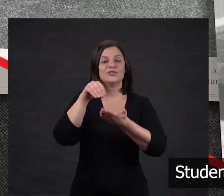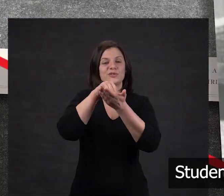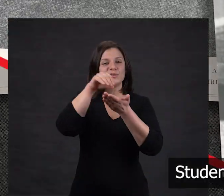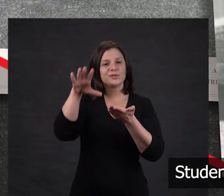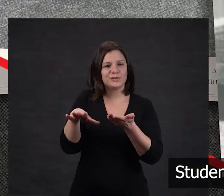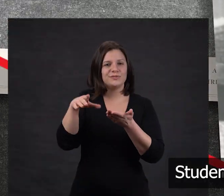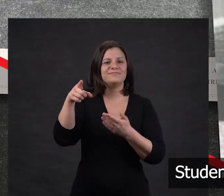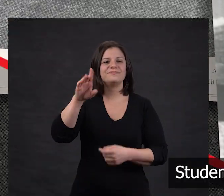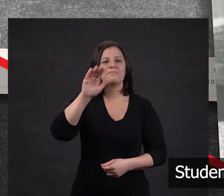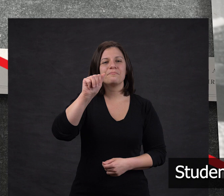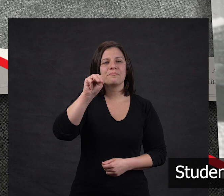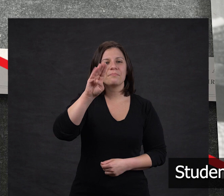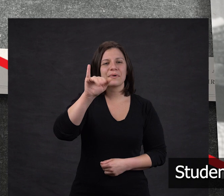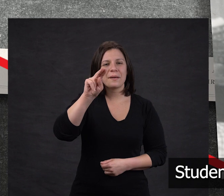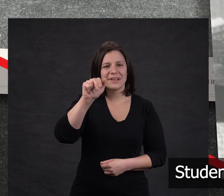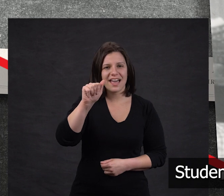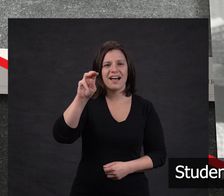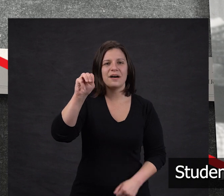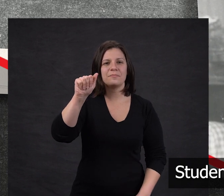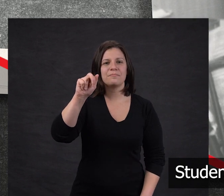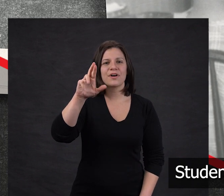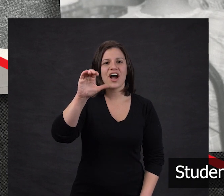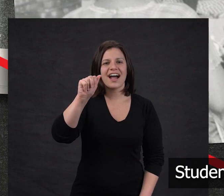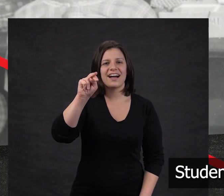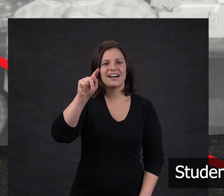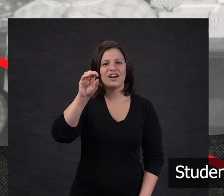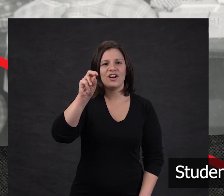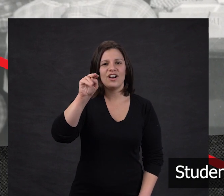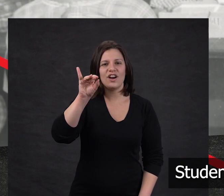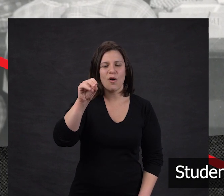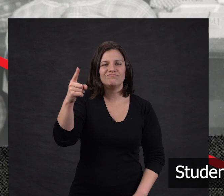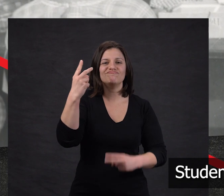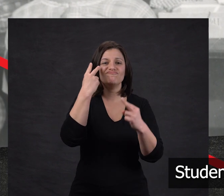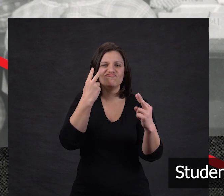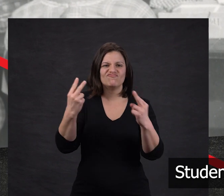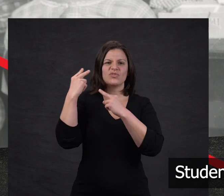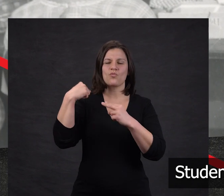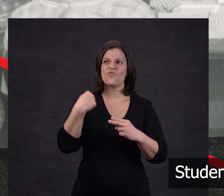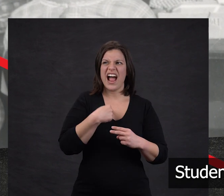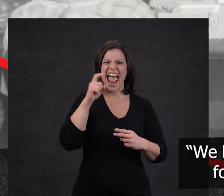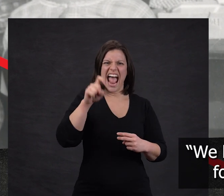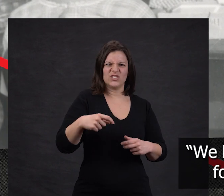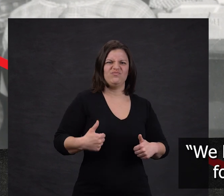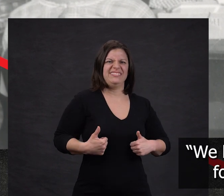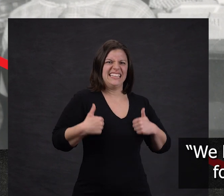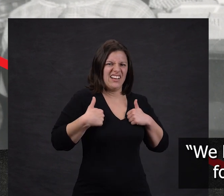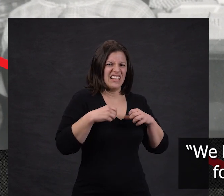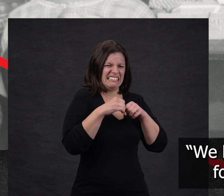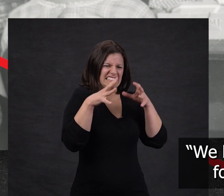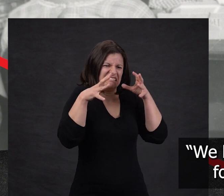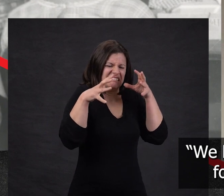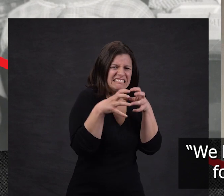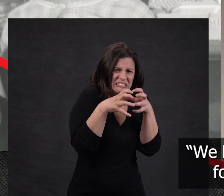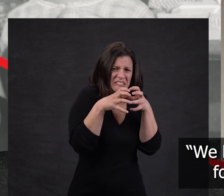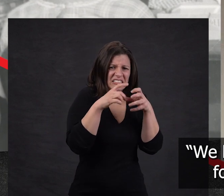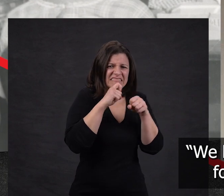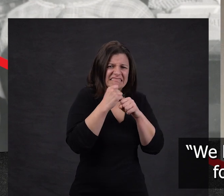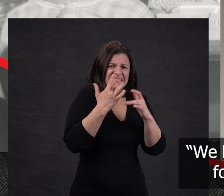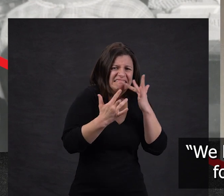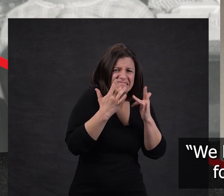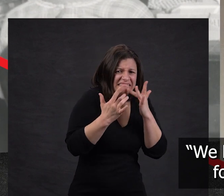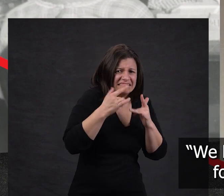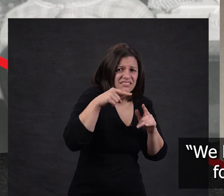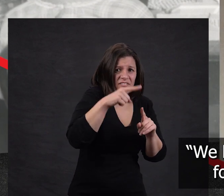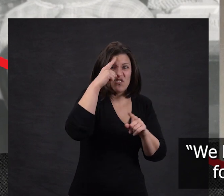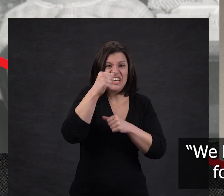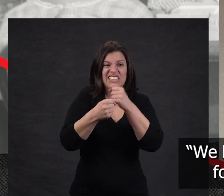Student Bambina Marcantonio recalls, Photo of Bambina Marcantonio and a paragraph from her book. "We had lived in cramped quarters for about a year